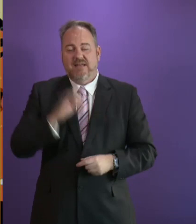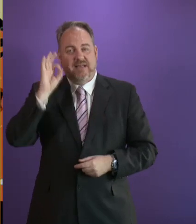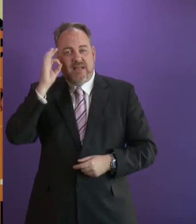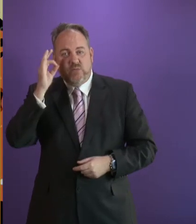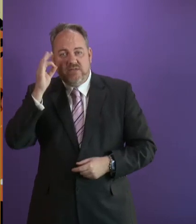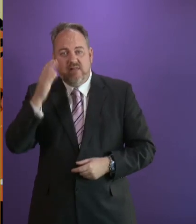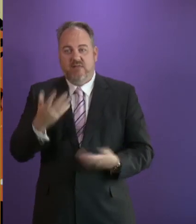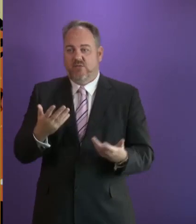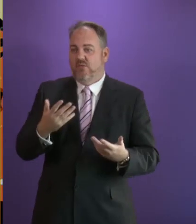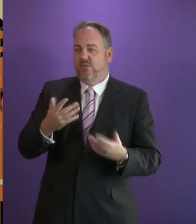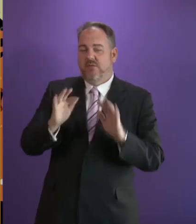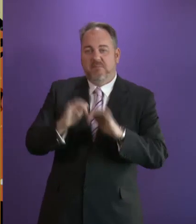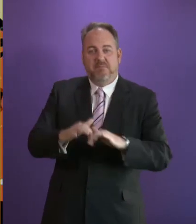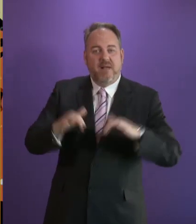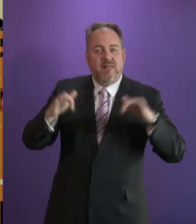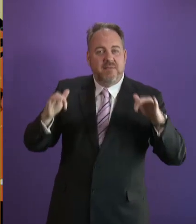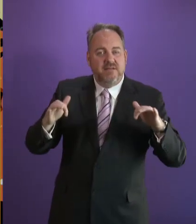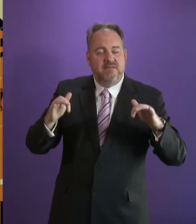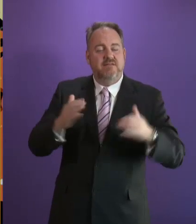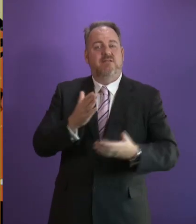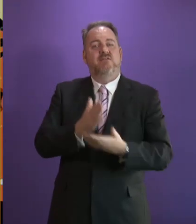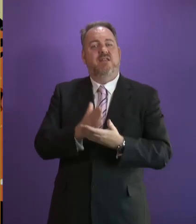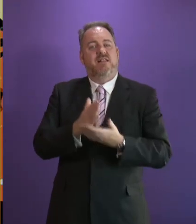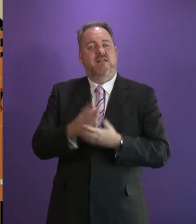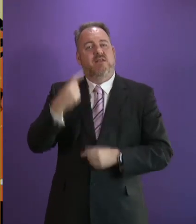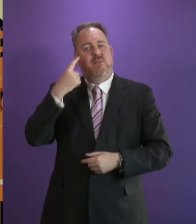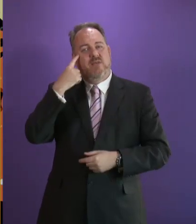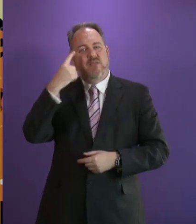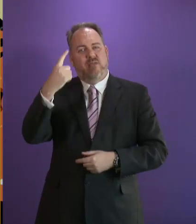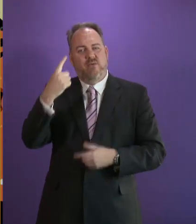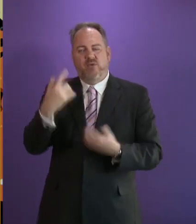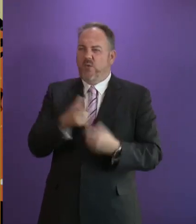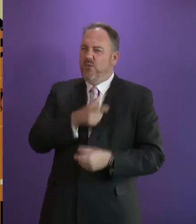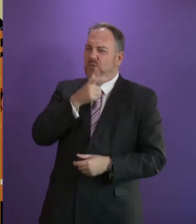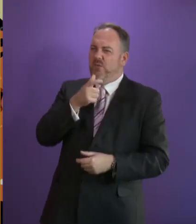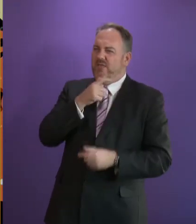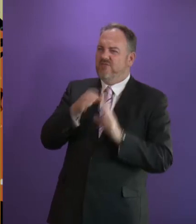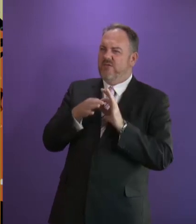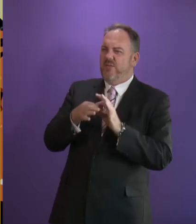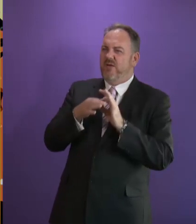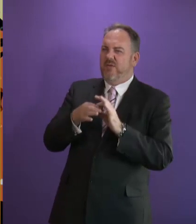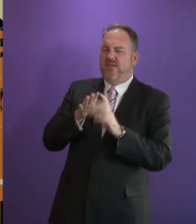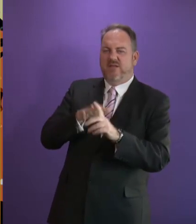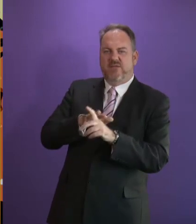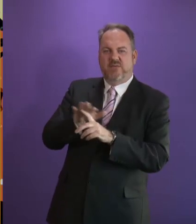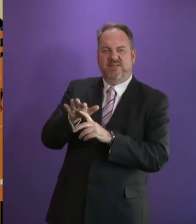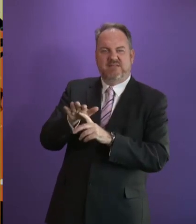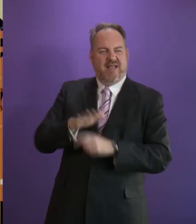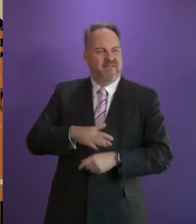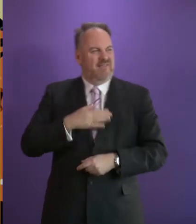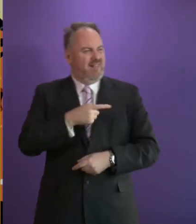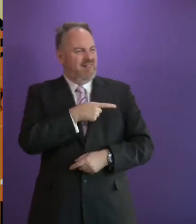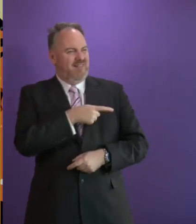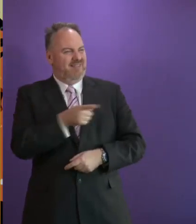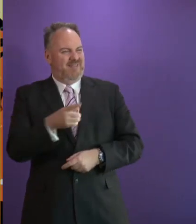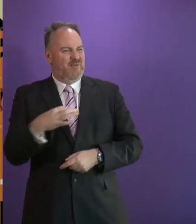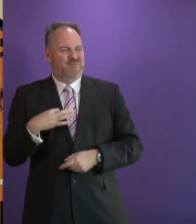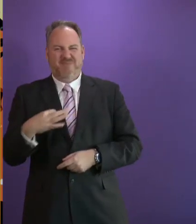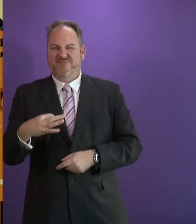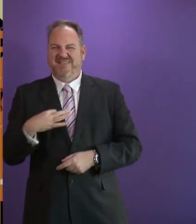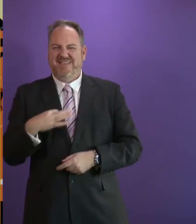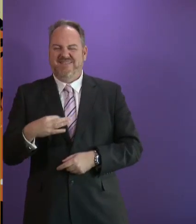Parliament. And there's a fundamental issue with the very people they are trying to influence. They do not look like Scotland. So